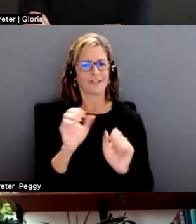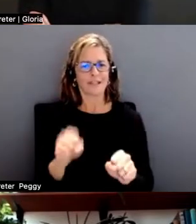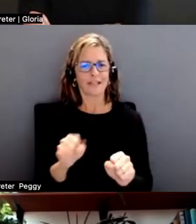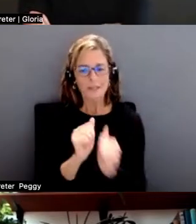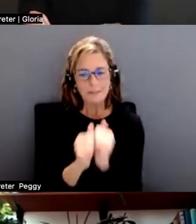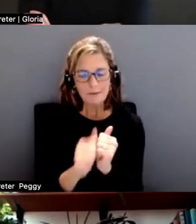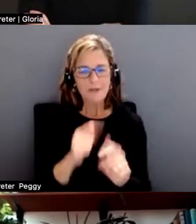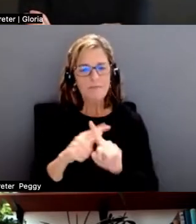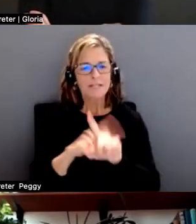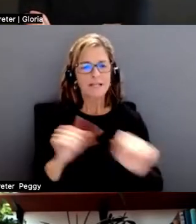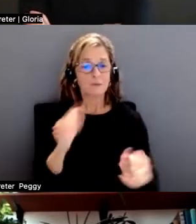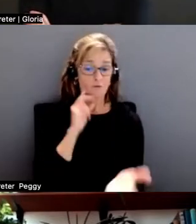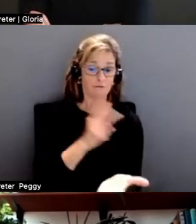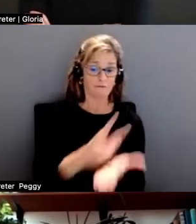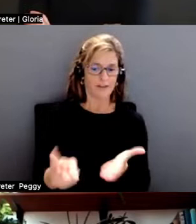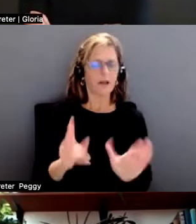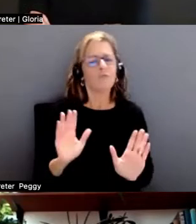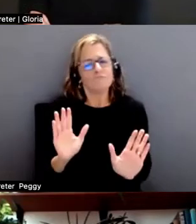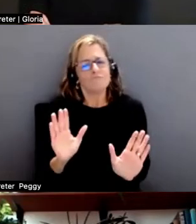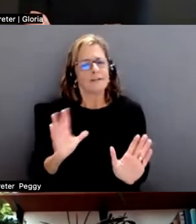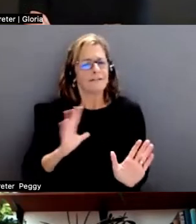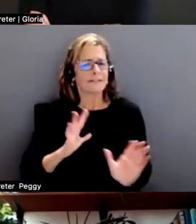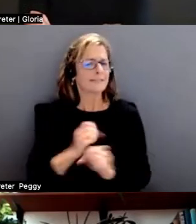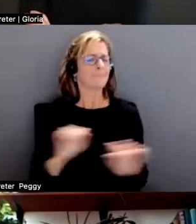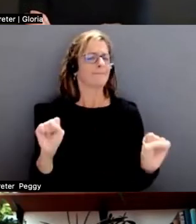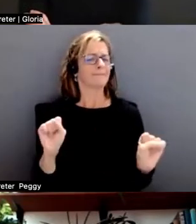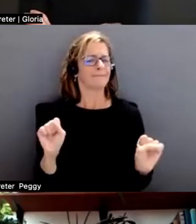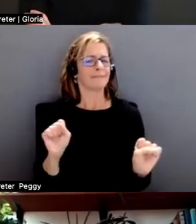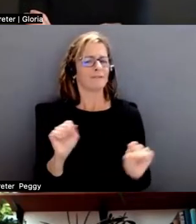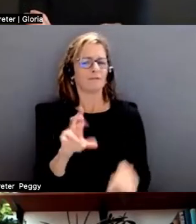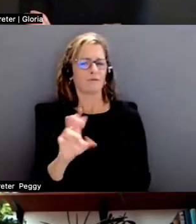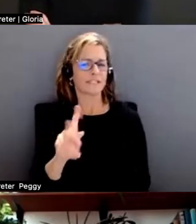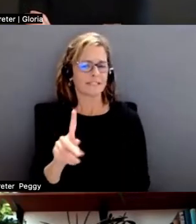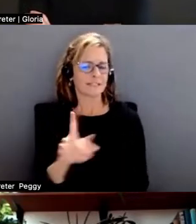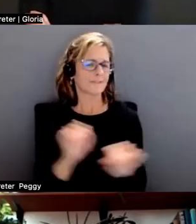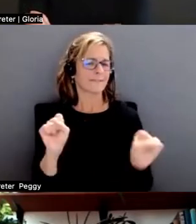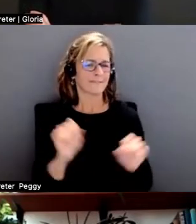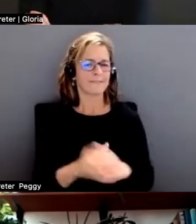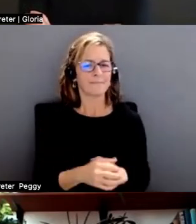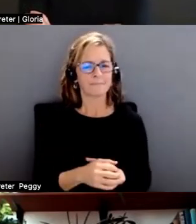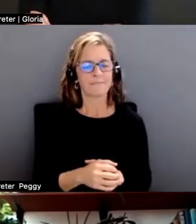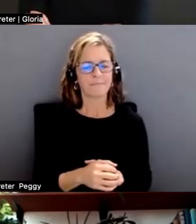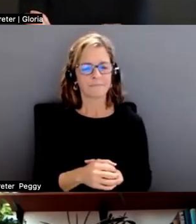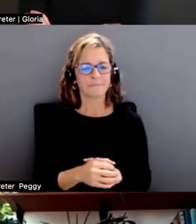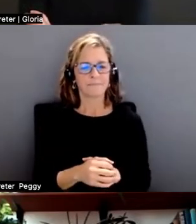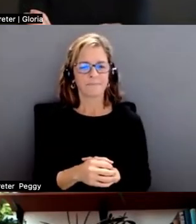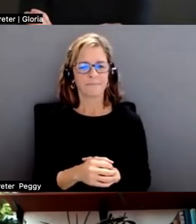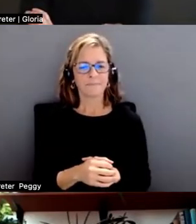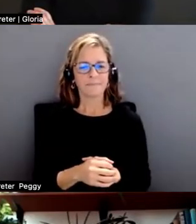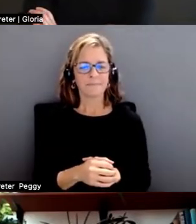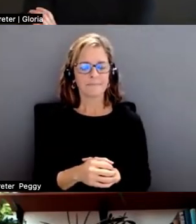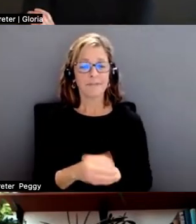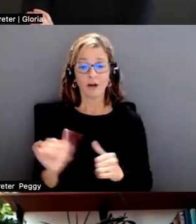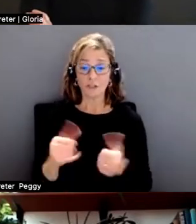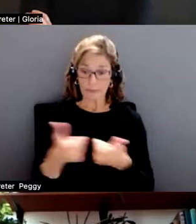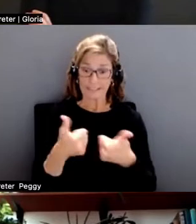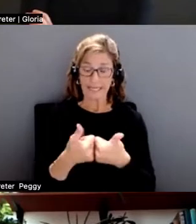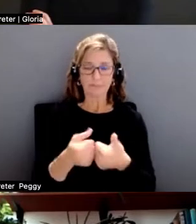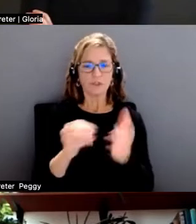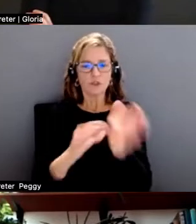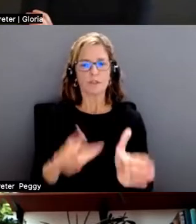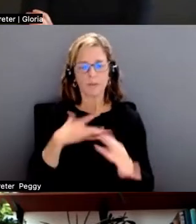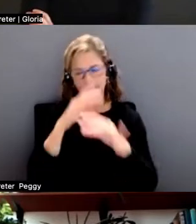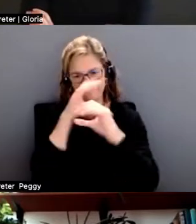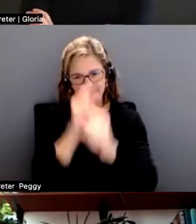competitive drive to keep students engaged and focused. And overall, they're fun, and